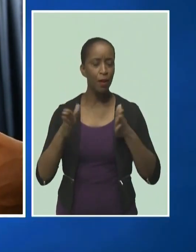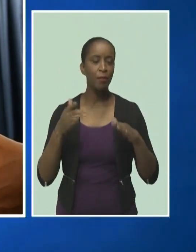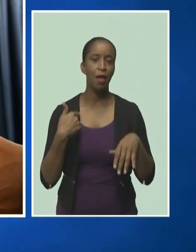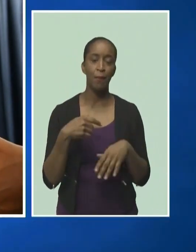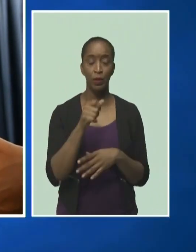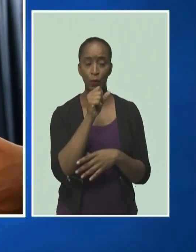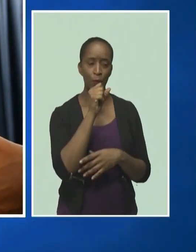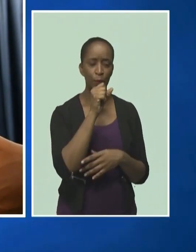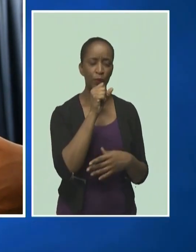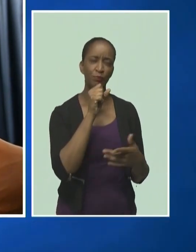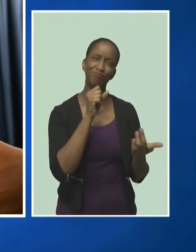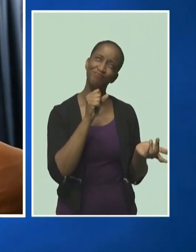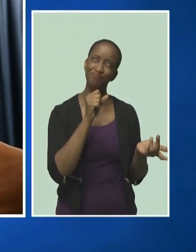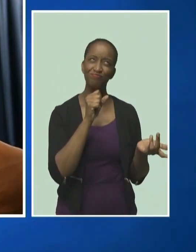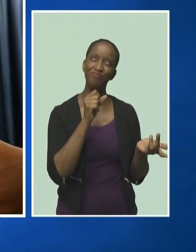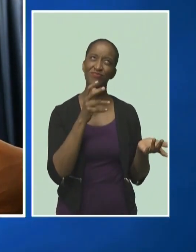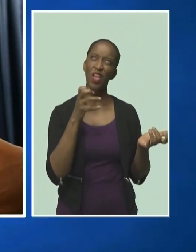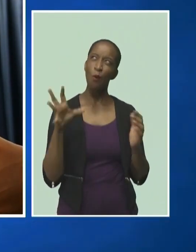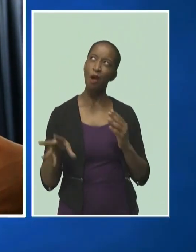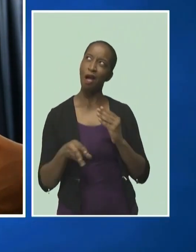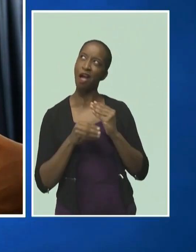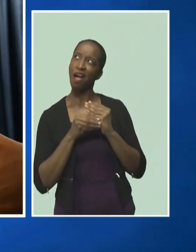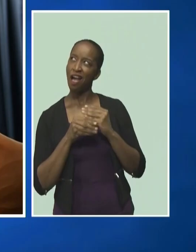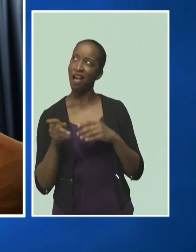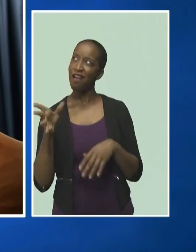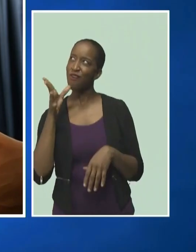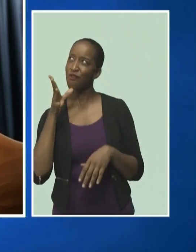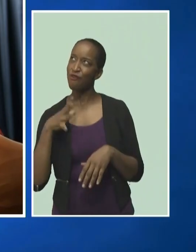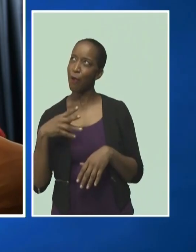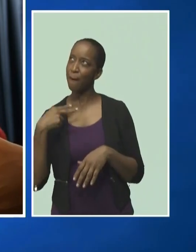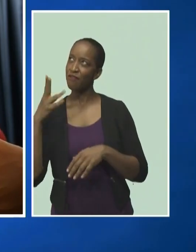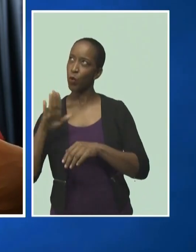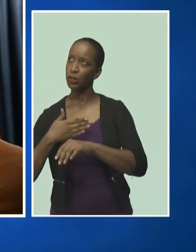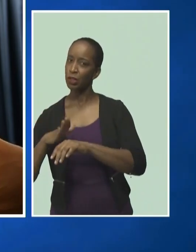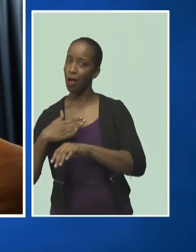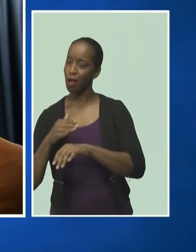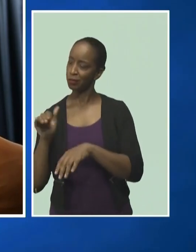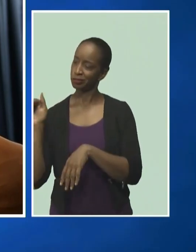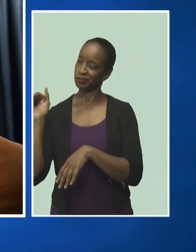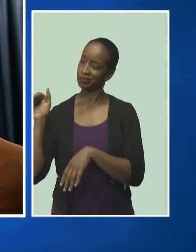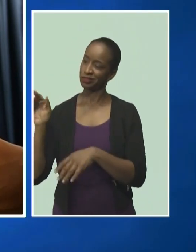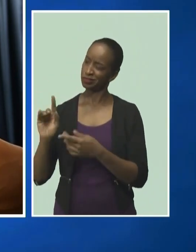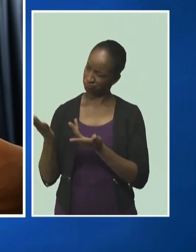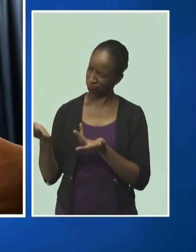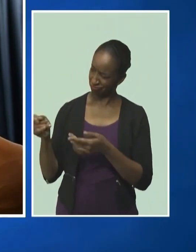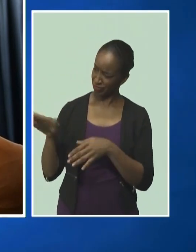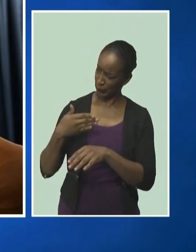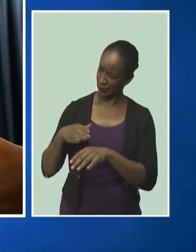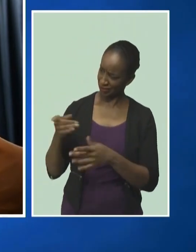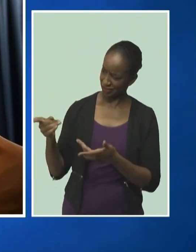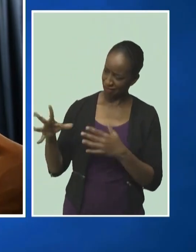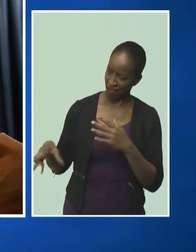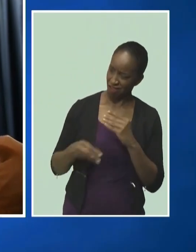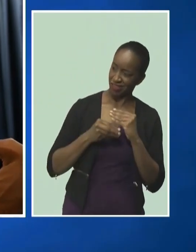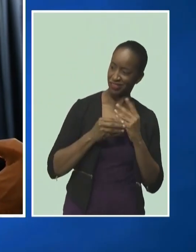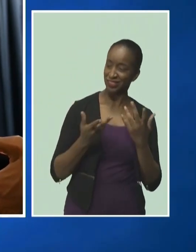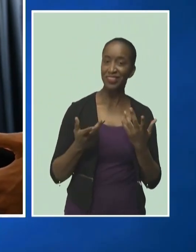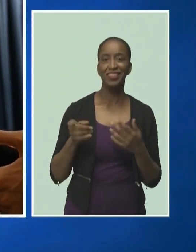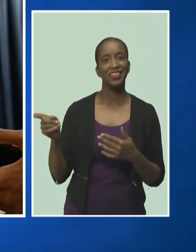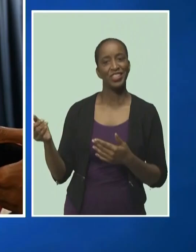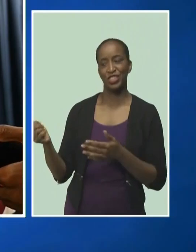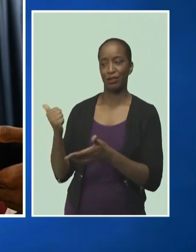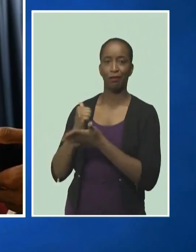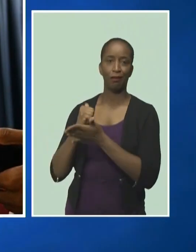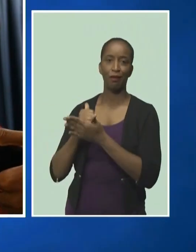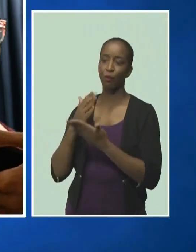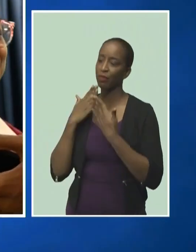wanted a hook with a female voice. So I took my friend and I used her. So I want to thank her for coming and helping me out with